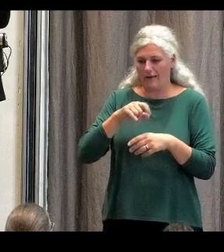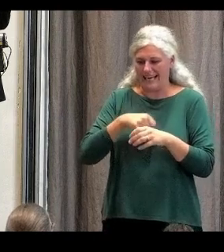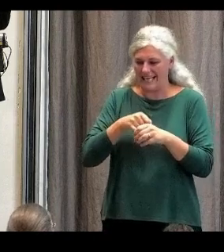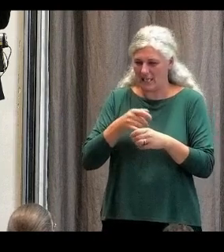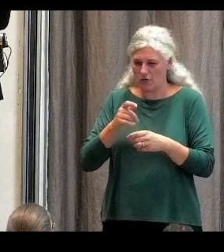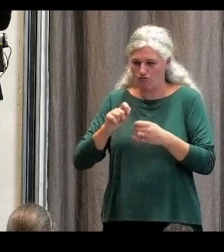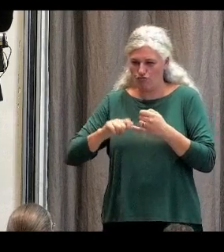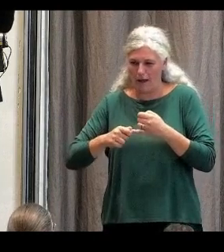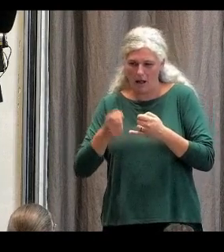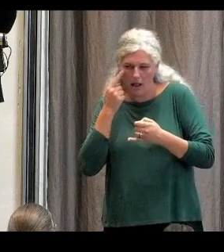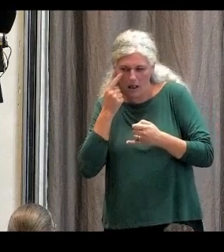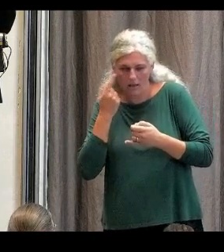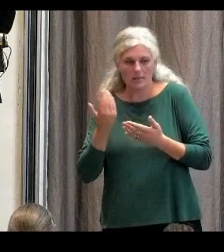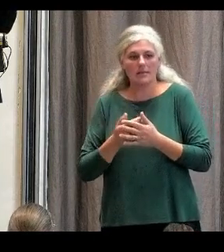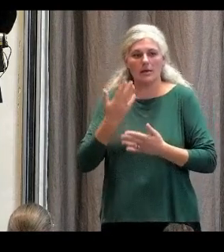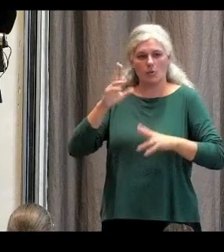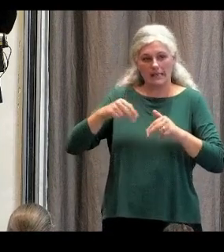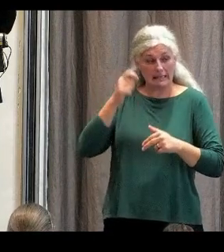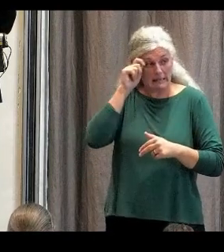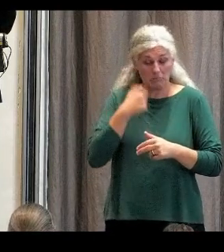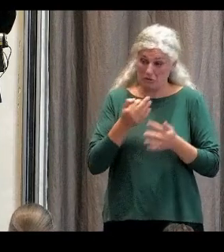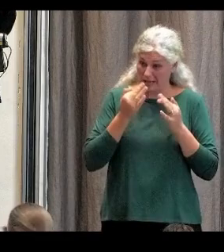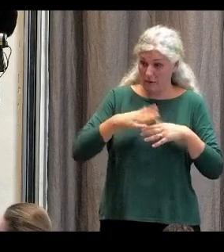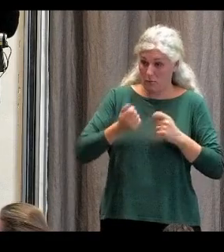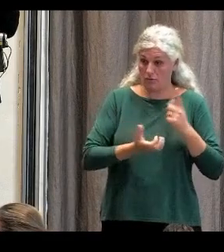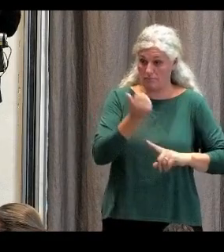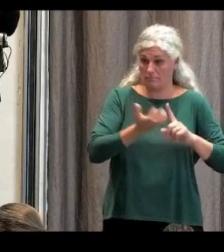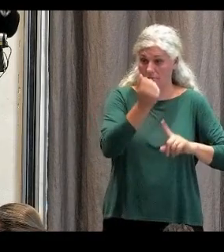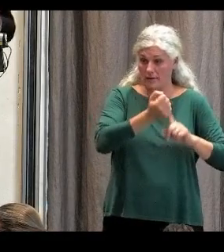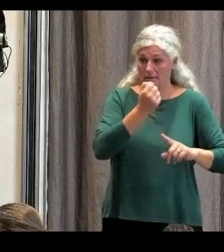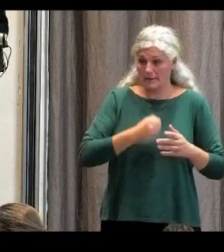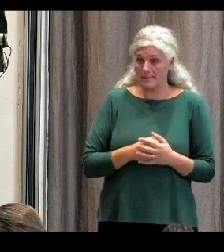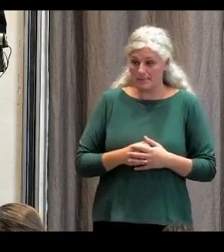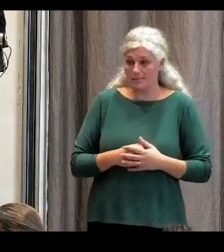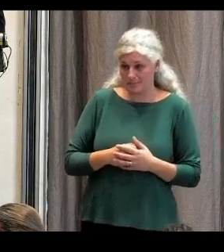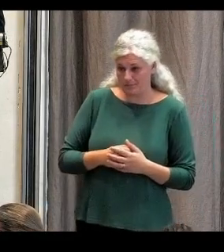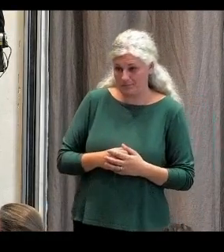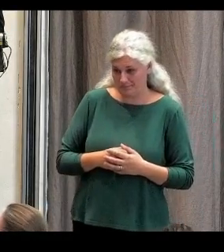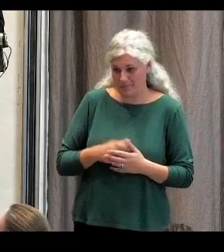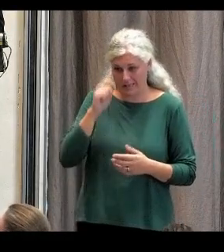this, we come up with an answer that valproate, yeah, definitely the most effective, and we should be thinking about it